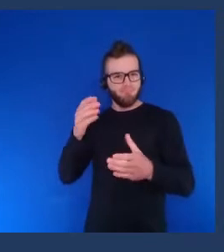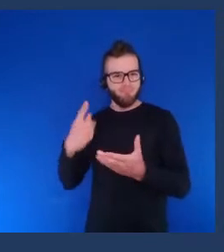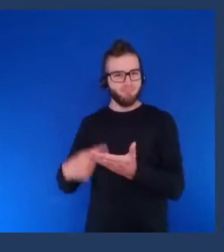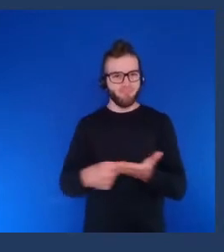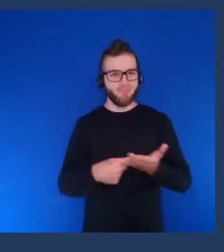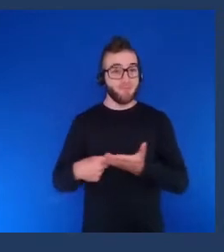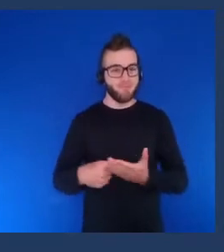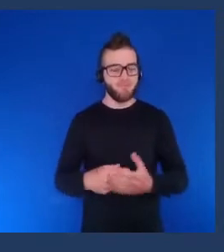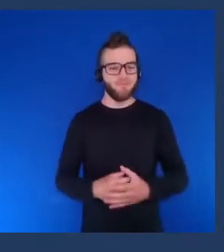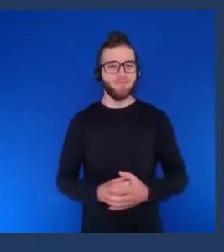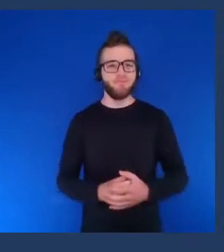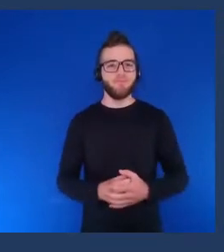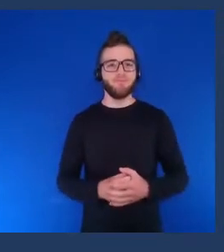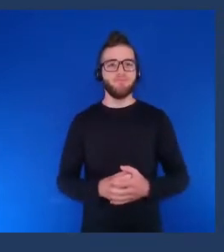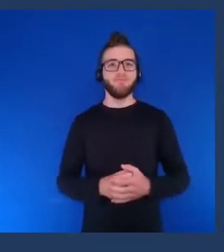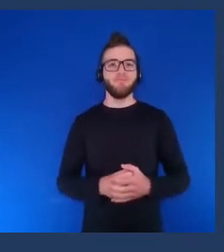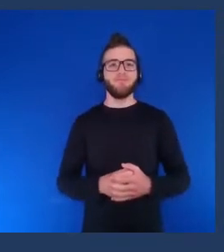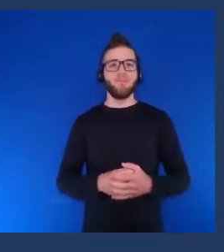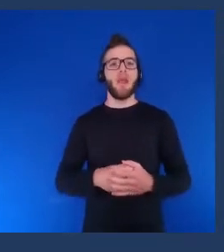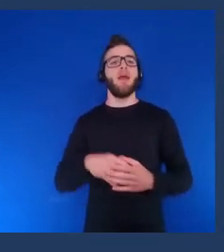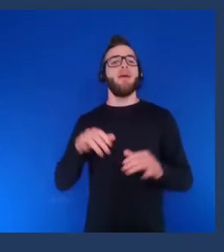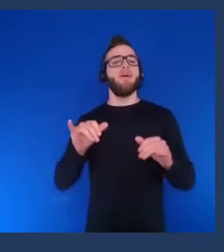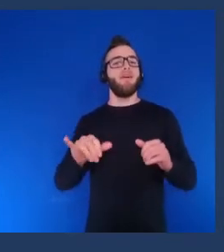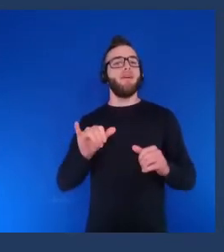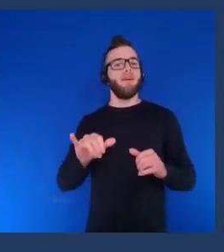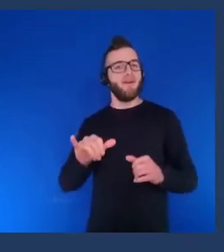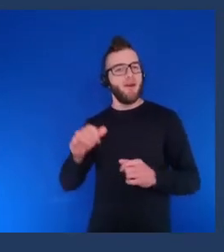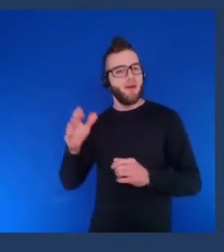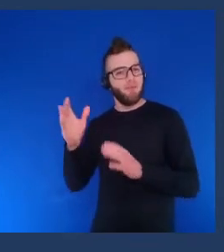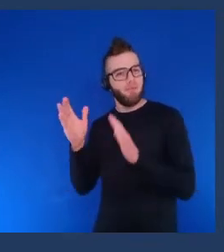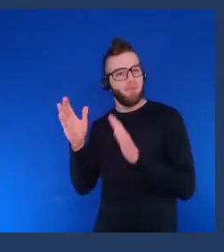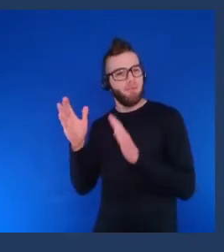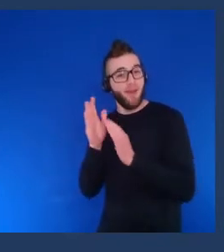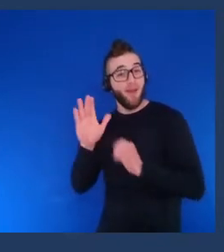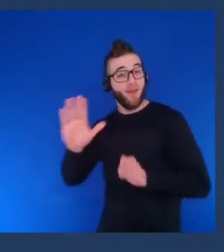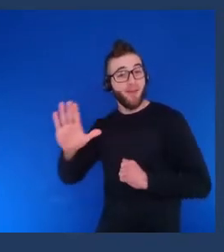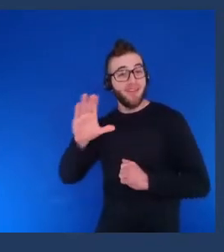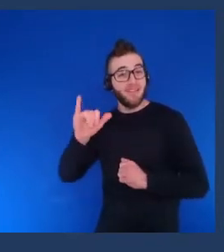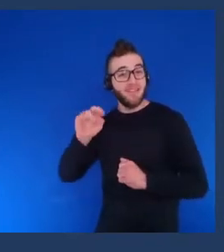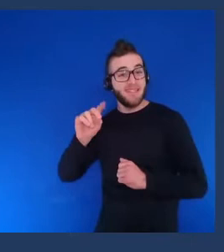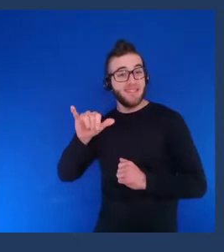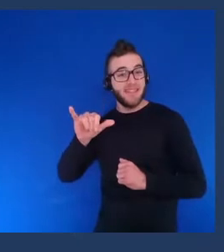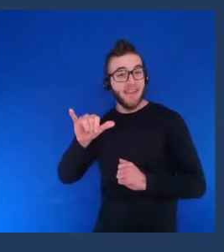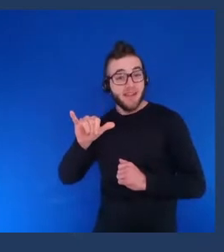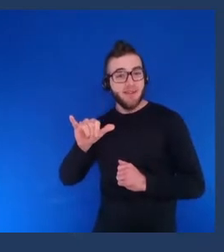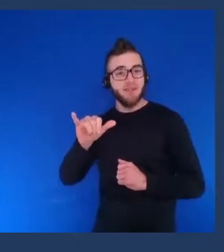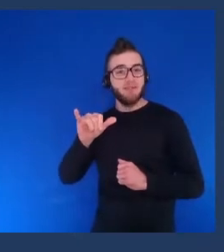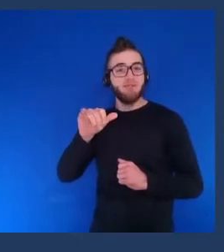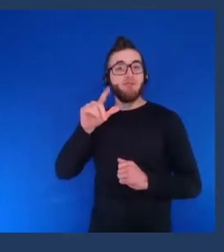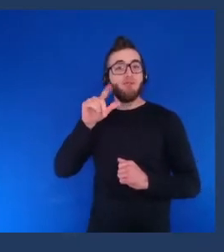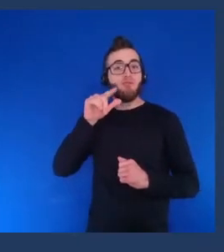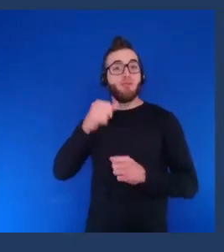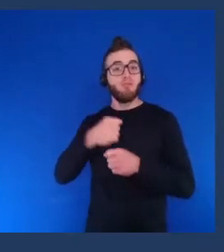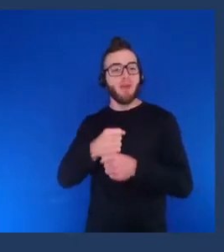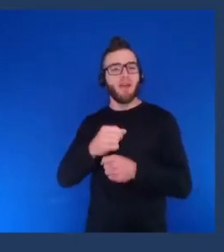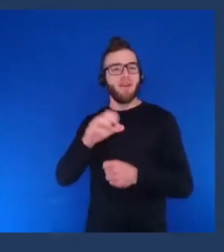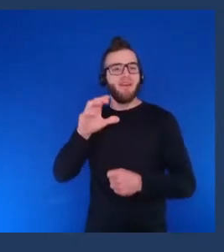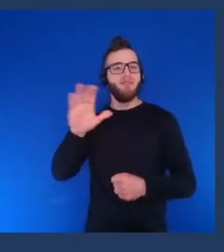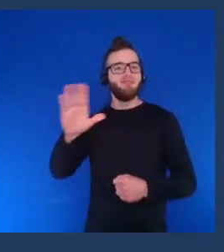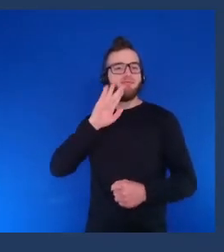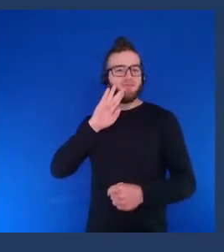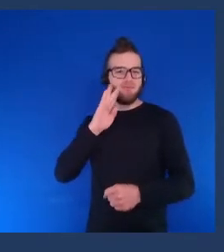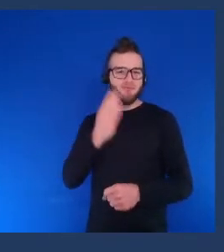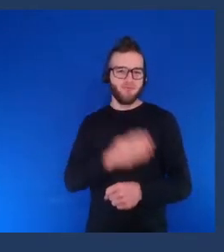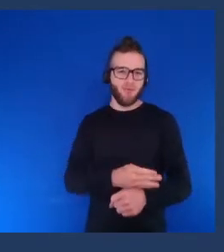of Pillowgate. We found out that Cindy's Microsoft pillow, her daughter actually made it. So thank you,